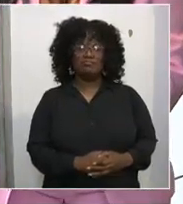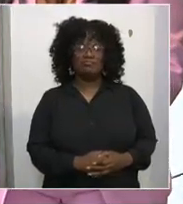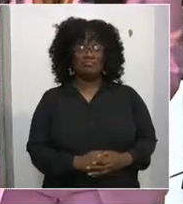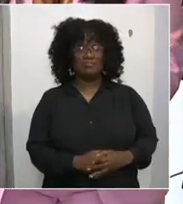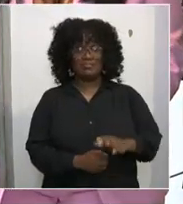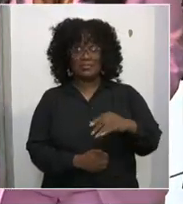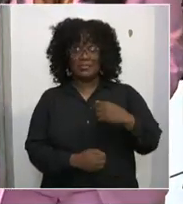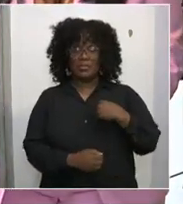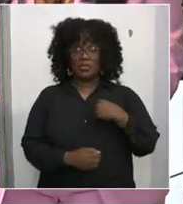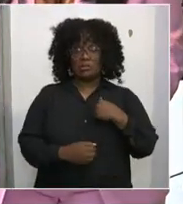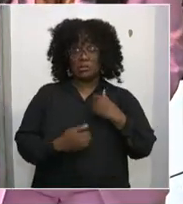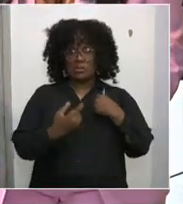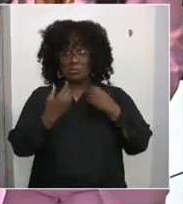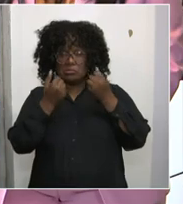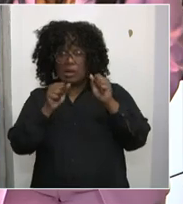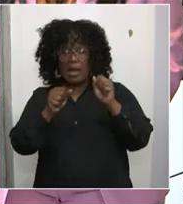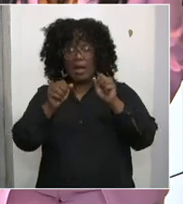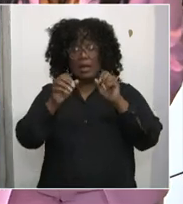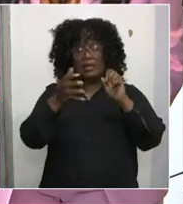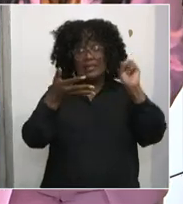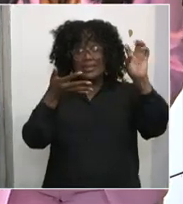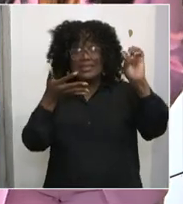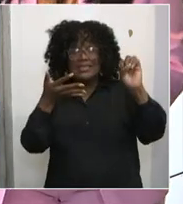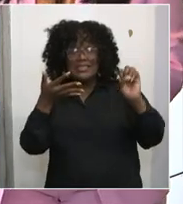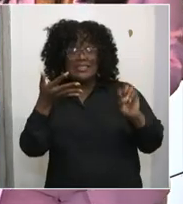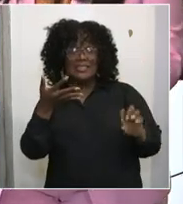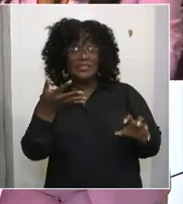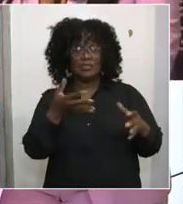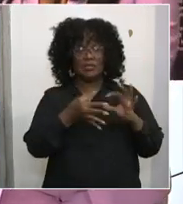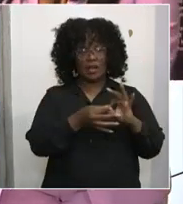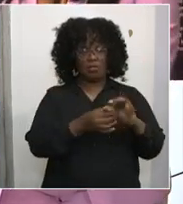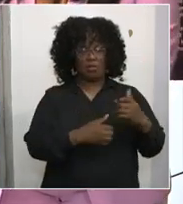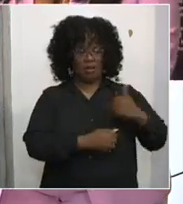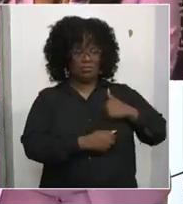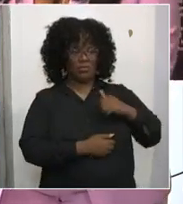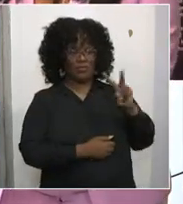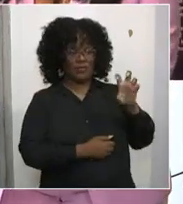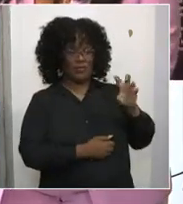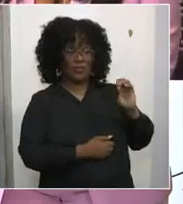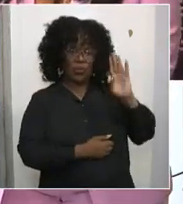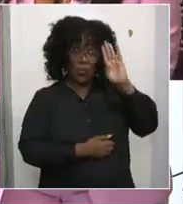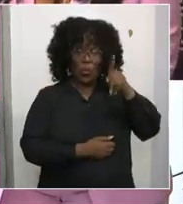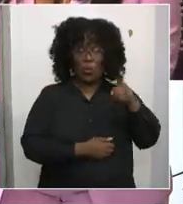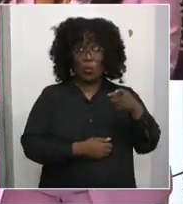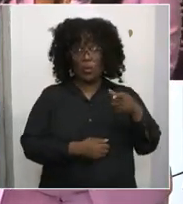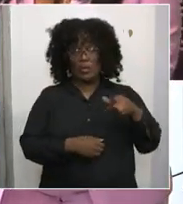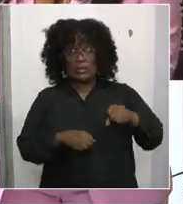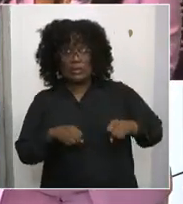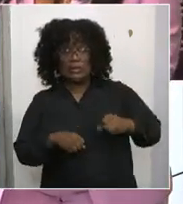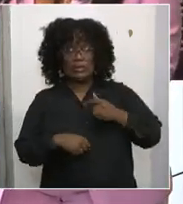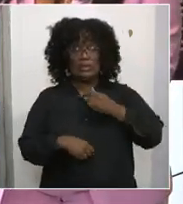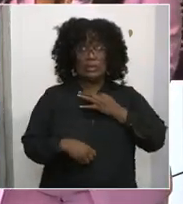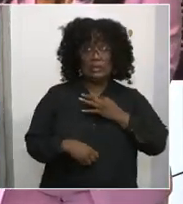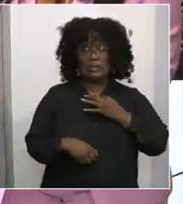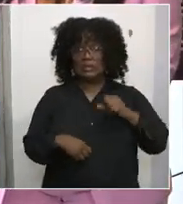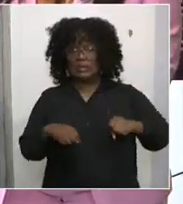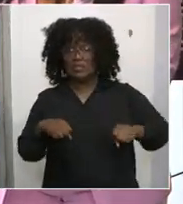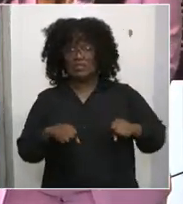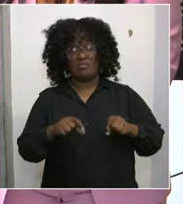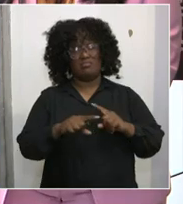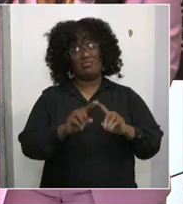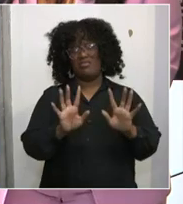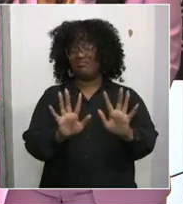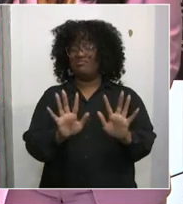talking about the Army 250 because everybody's a little trepidatious about it, but hey, I think we're going to have a lot of visitors